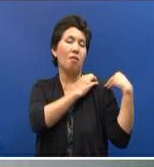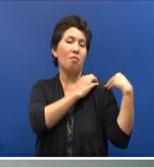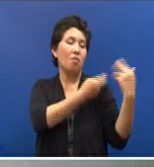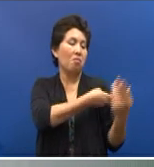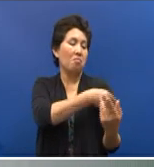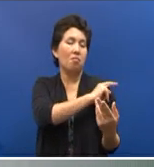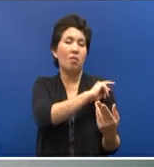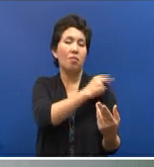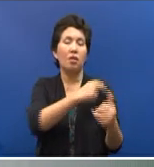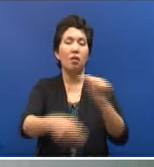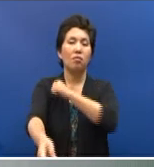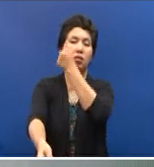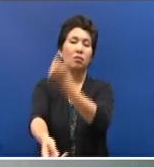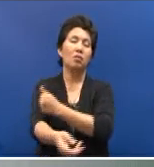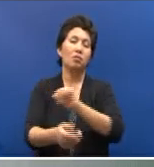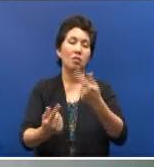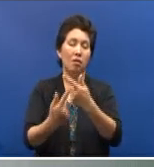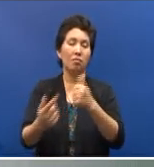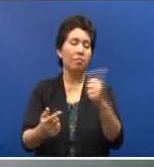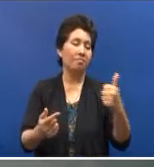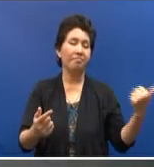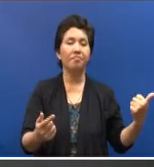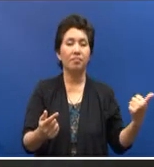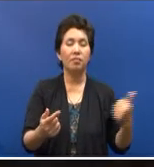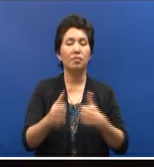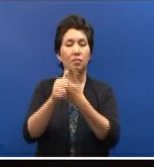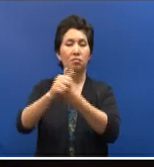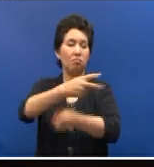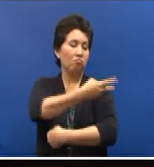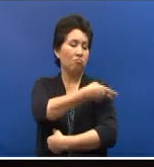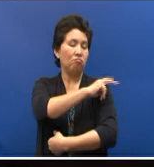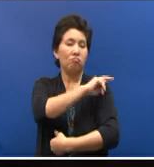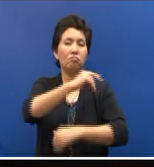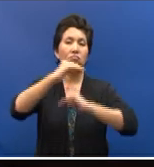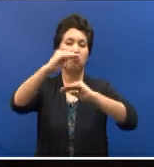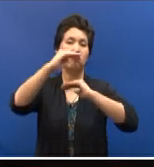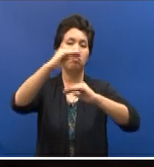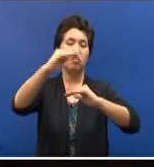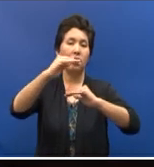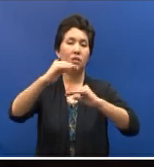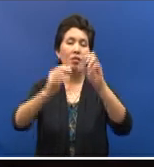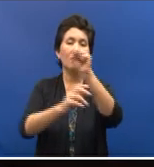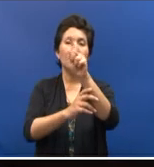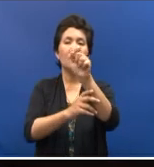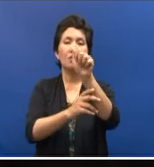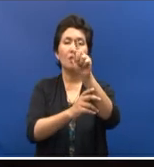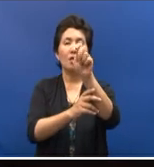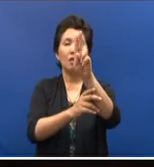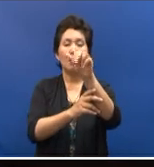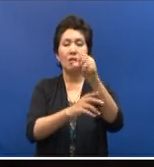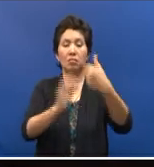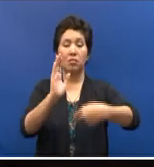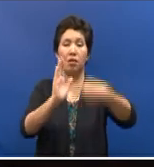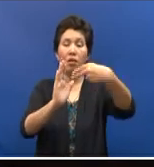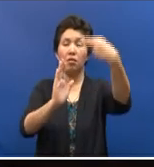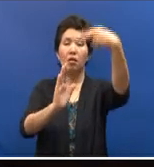and authority than others in the society. Okay, so you can see the status of the chiefs, okay, whereby they are higher